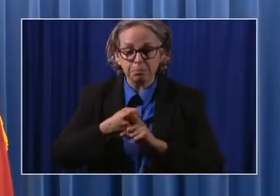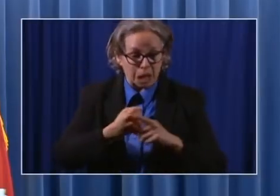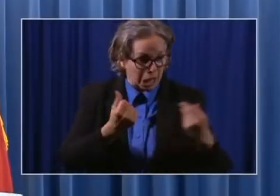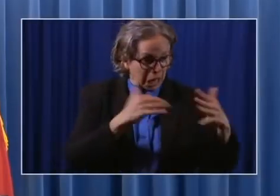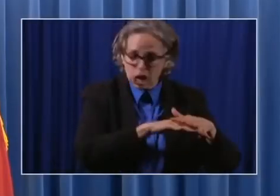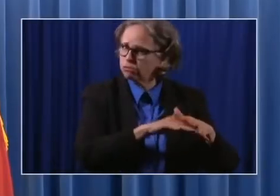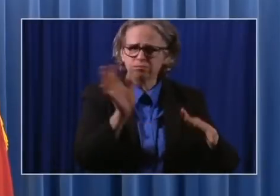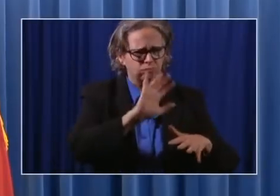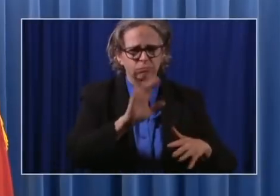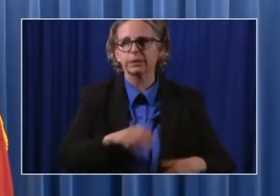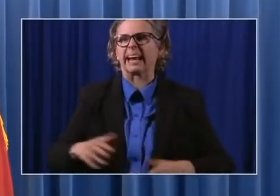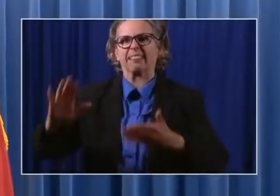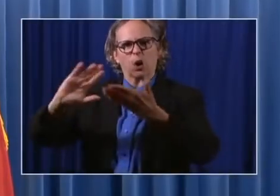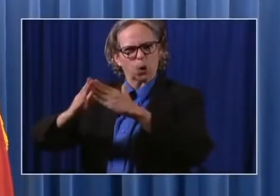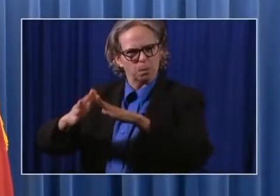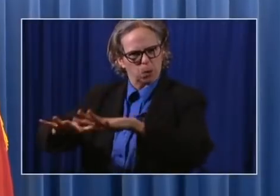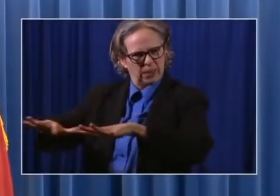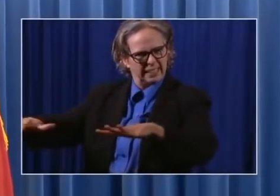County.